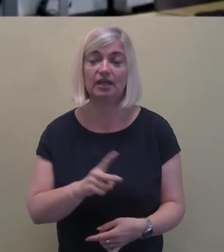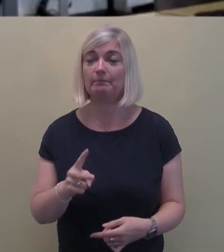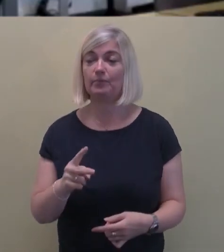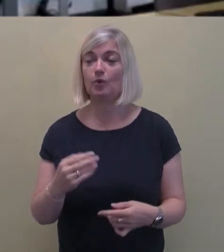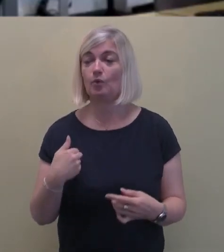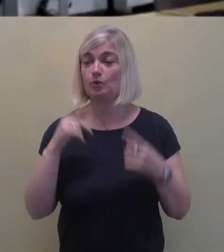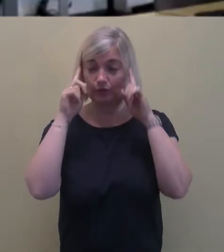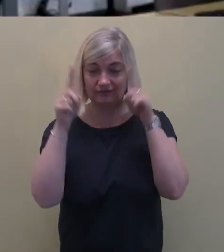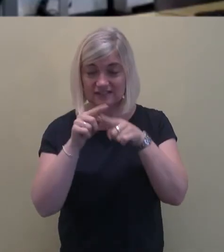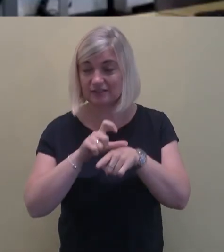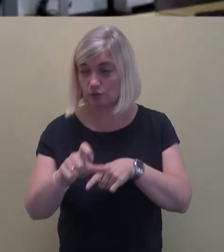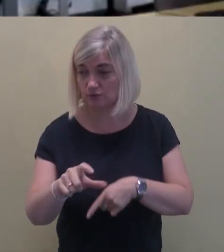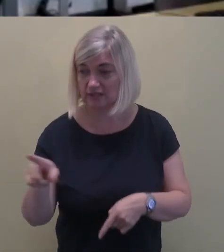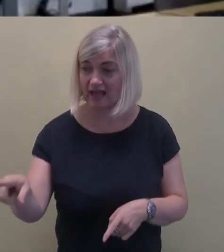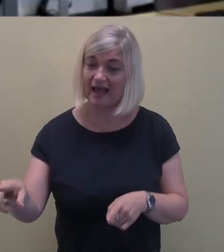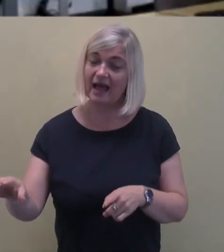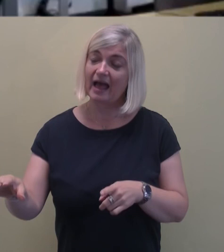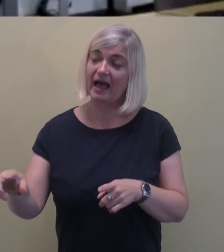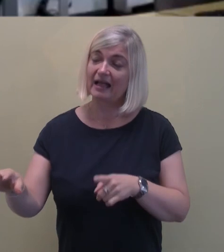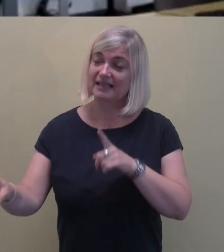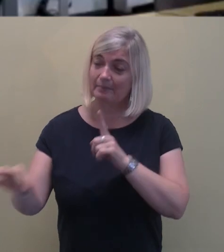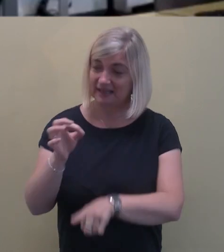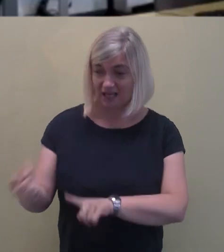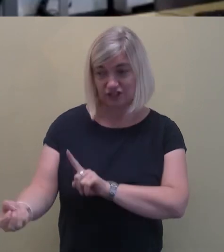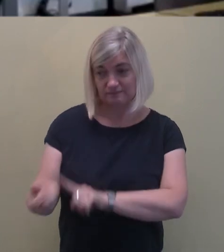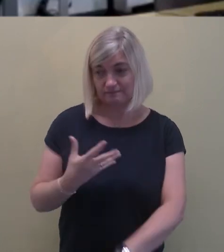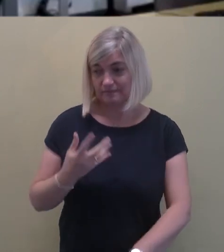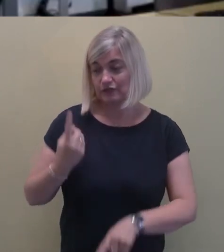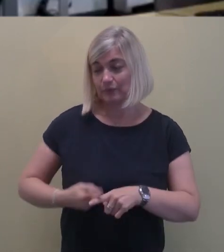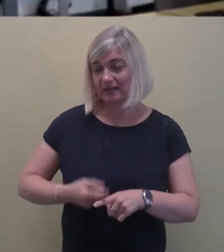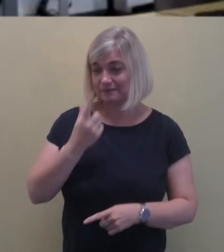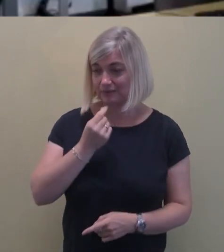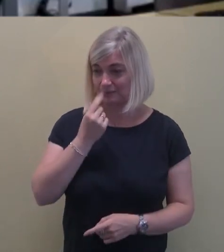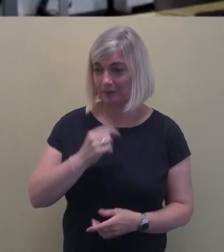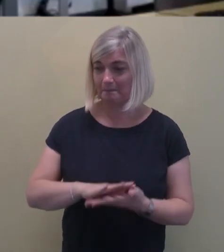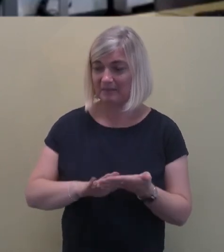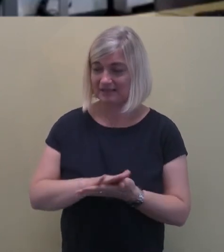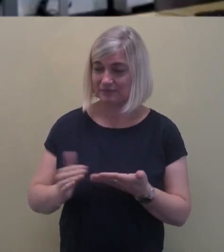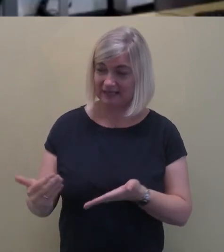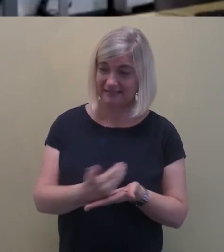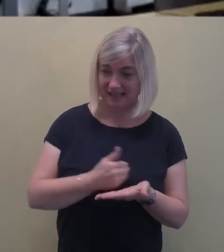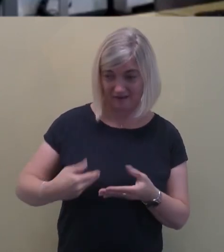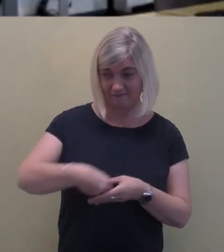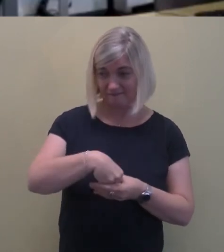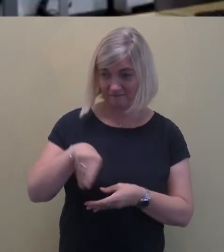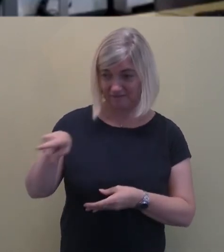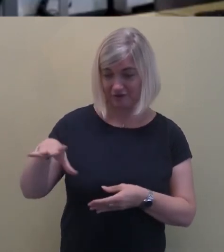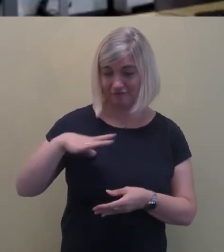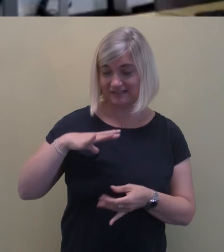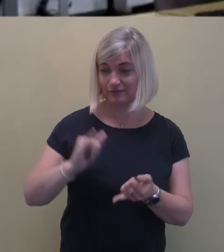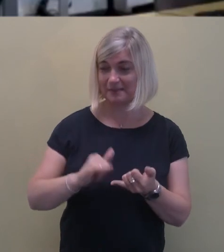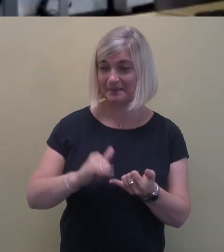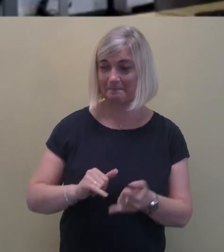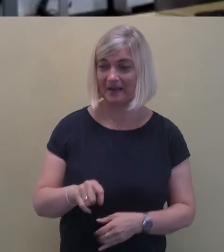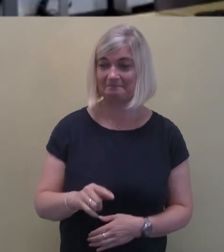progress onto, the kind of apprenticeship, job or higher education course that you might want to go on to afterwards, and submit your application as